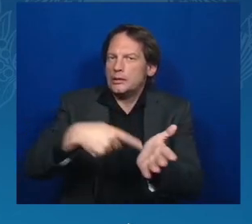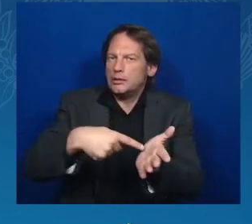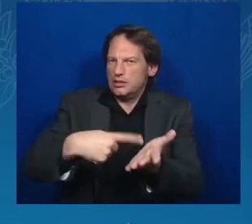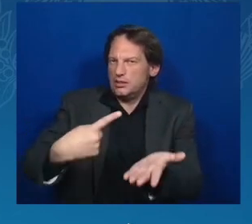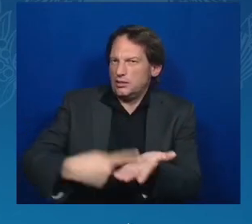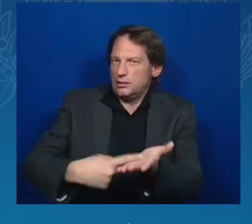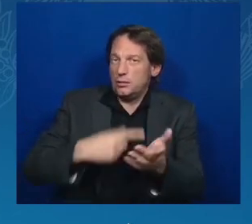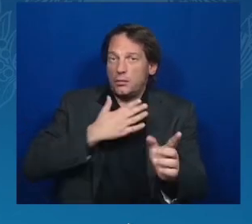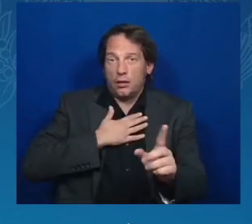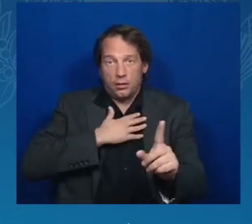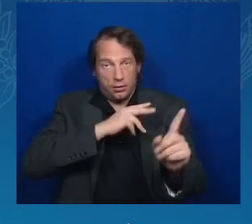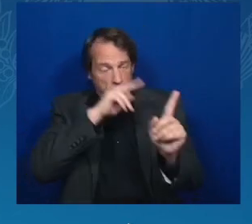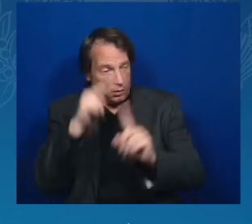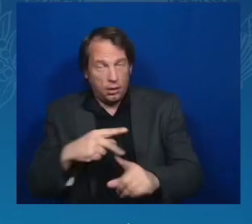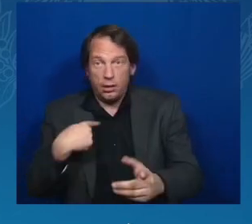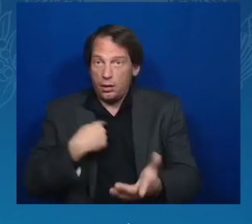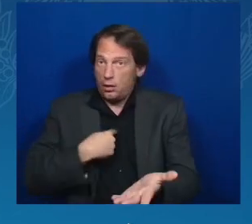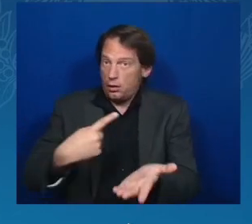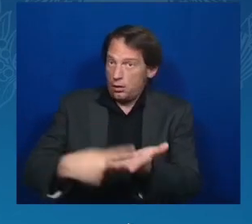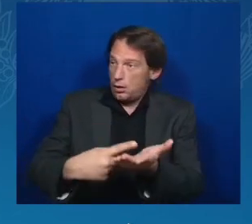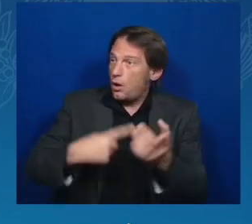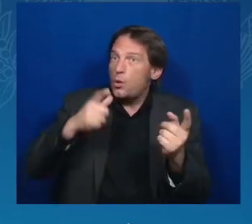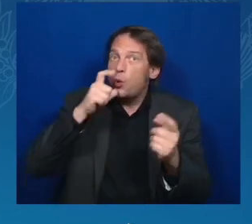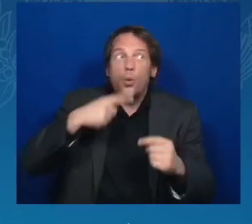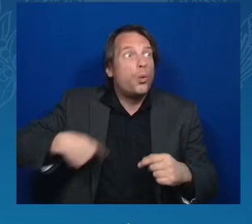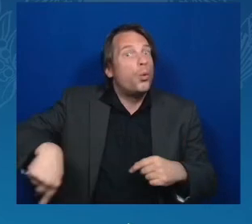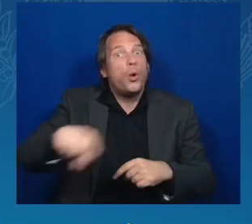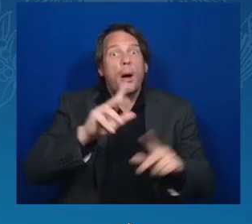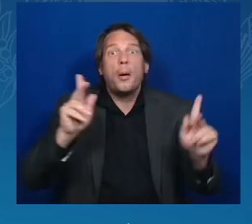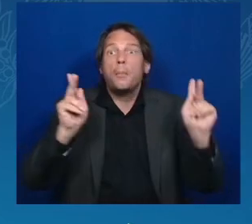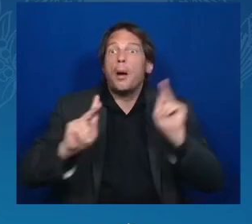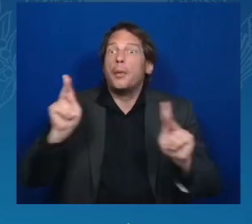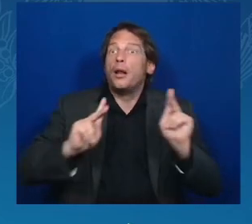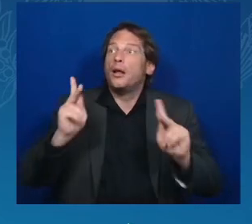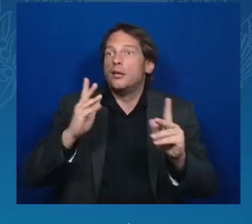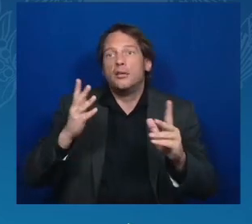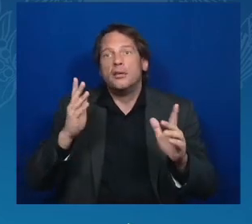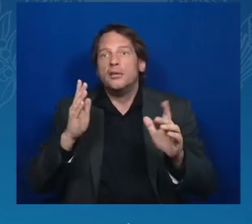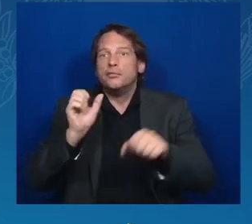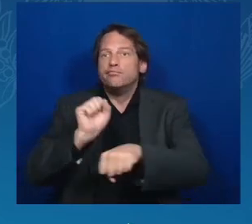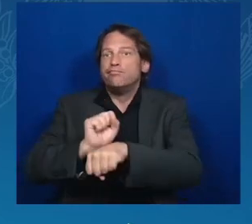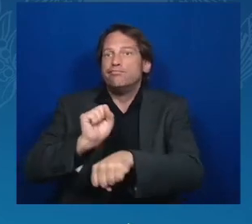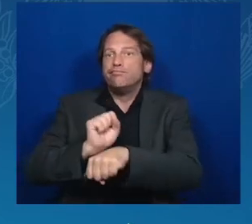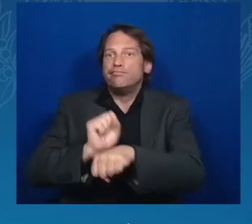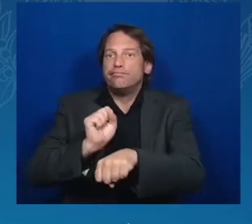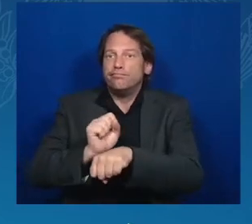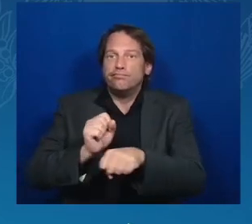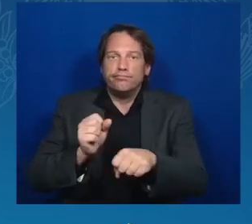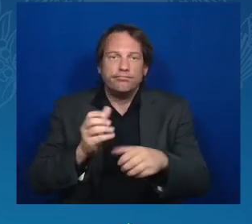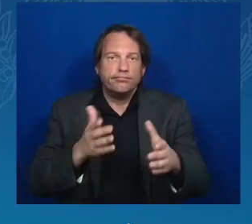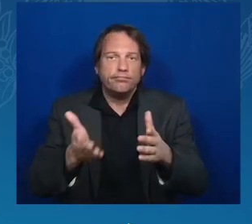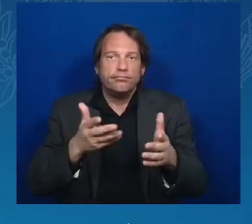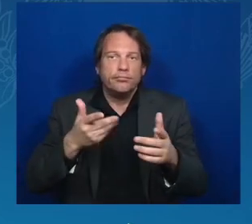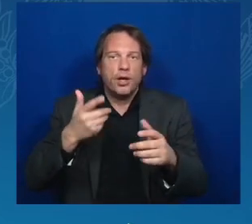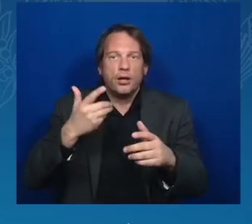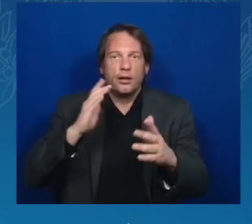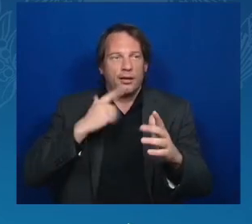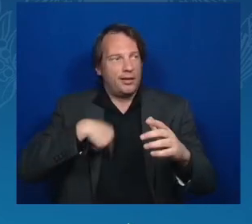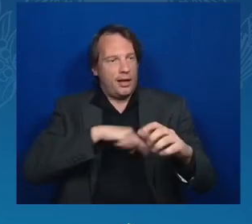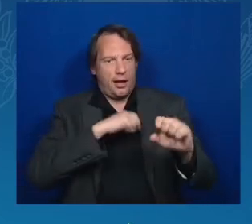as a society and as a country owe them for the gift that they possess and then give to so many